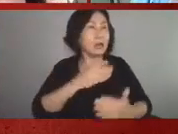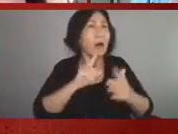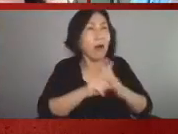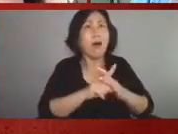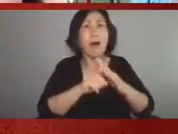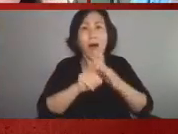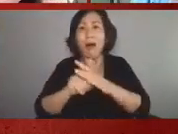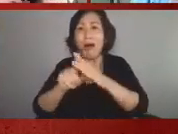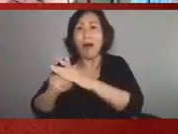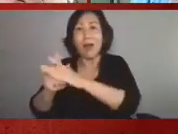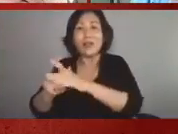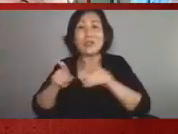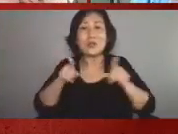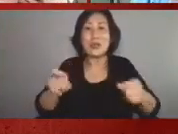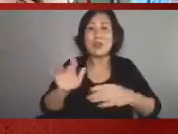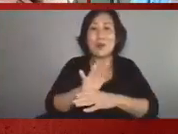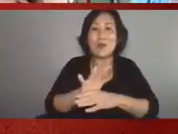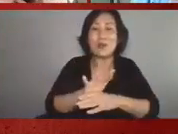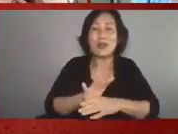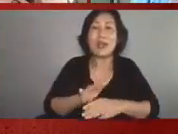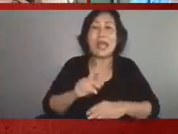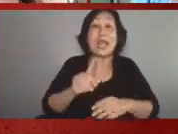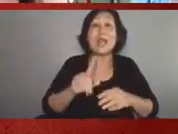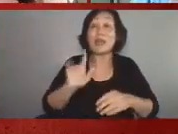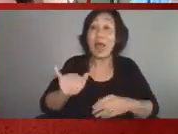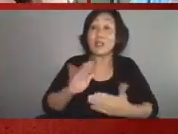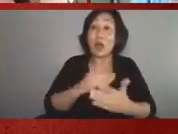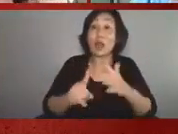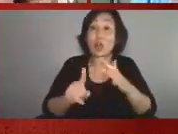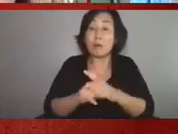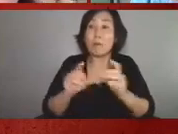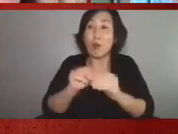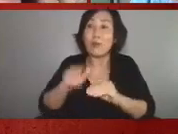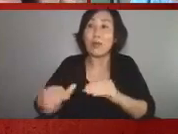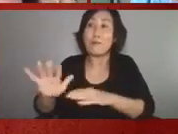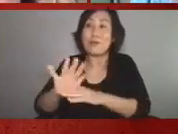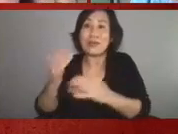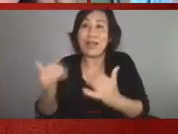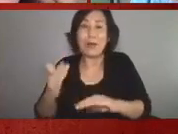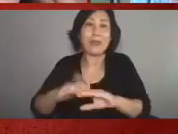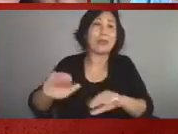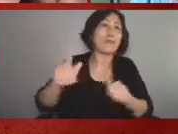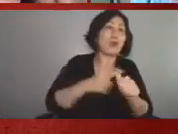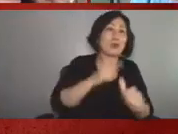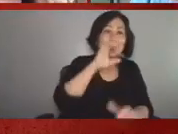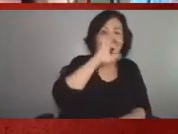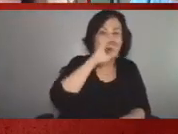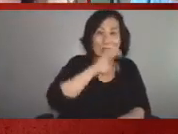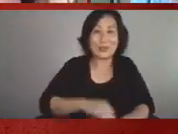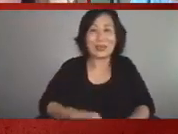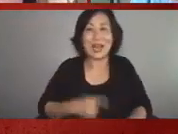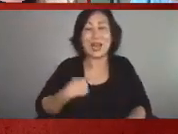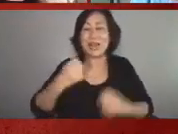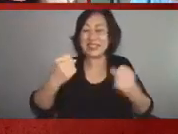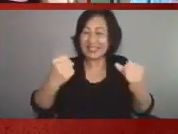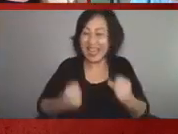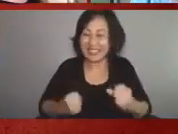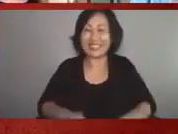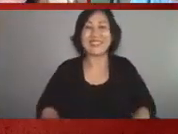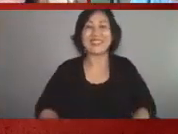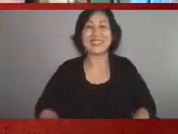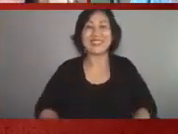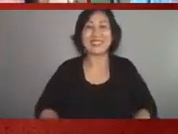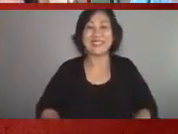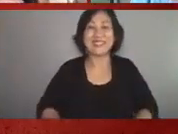Your song. It's I know. I'm like, reflection is in this so much more than it was